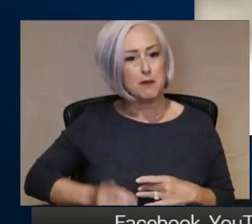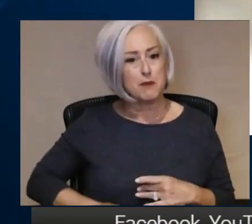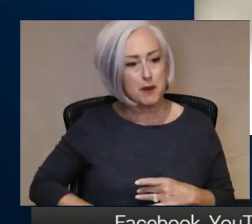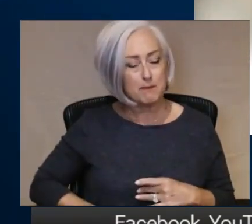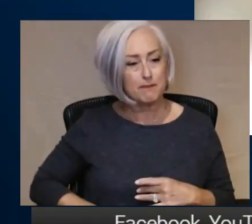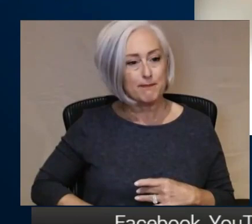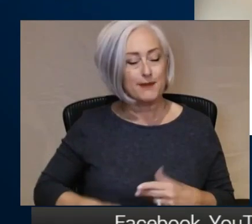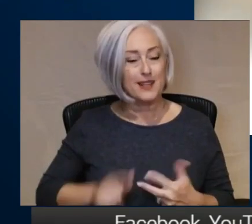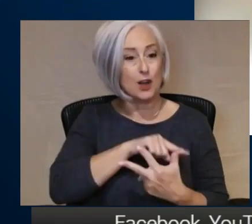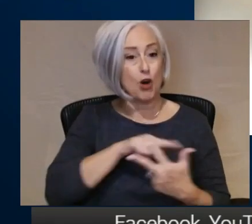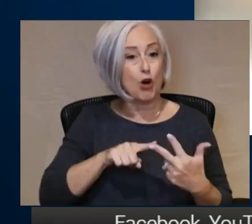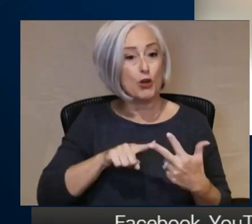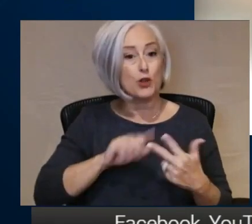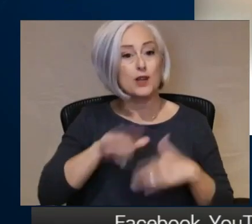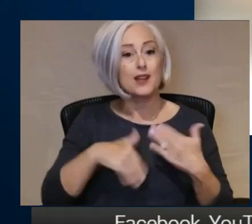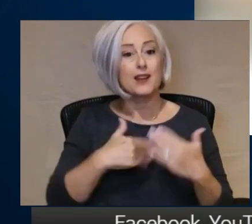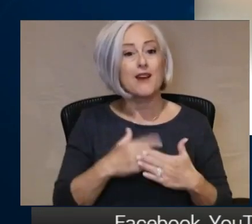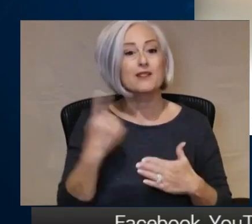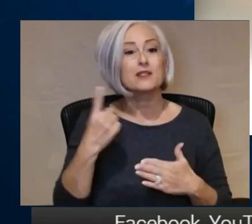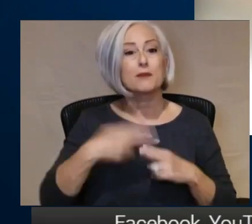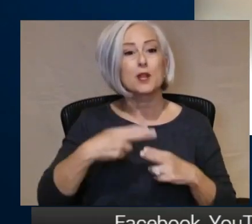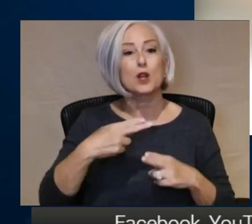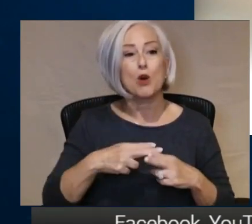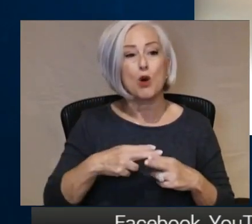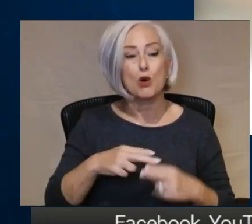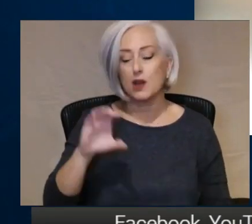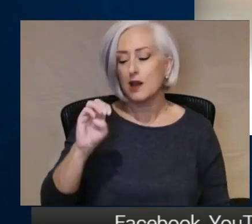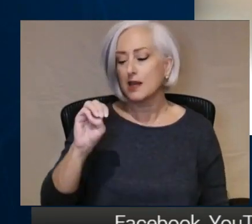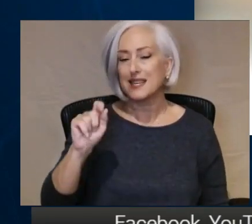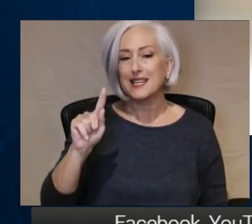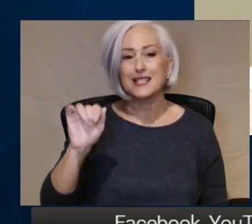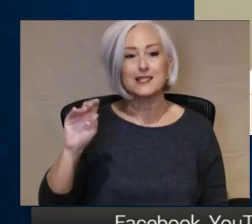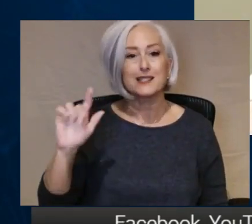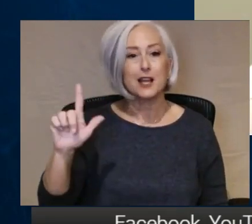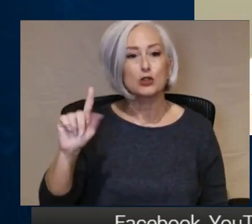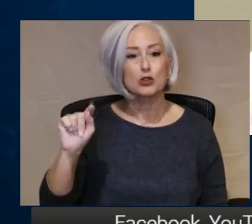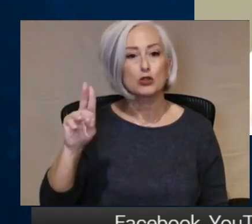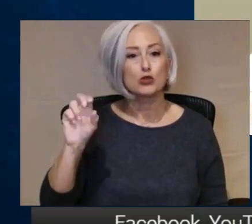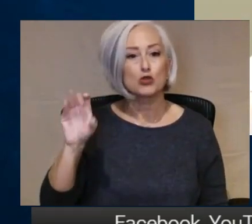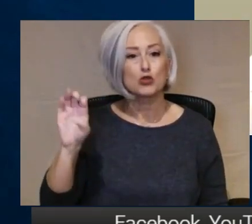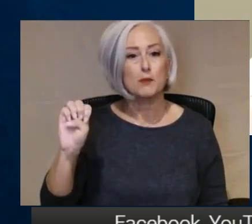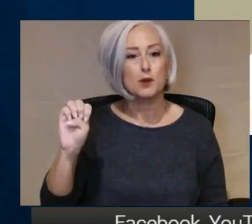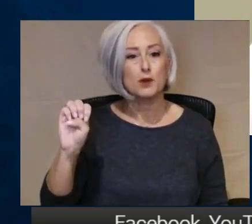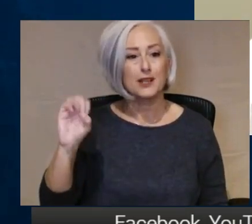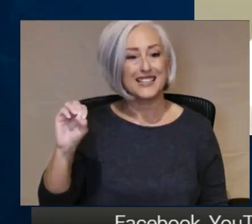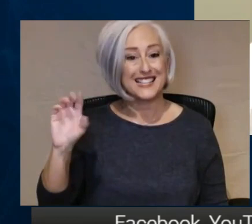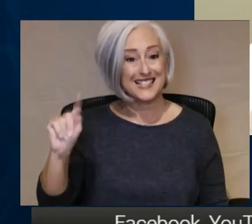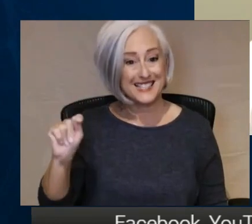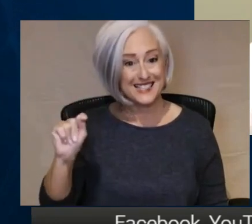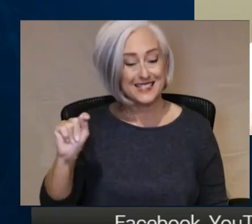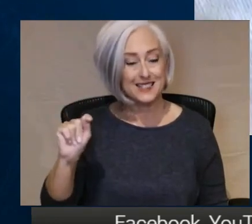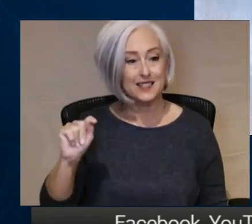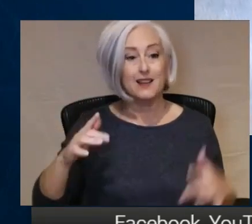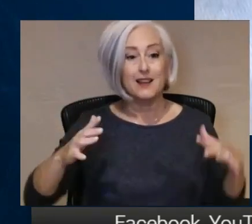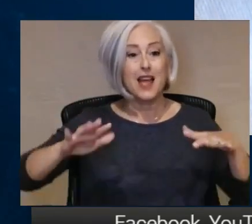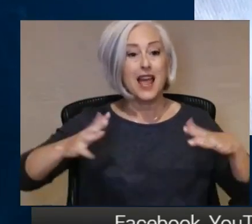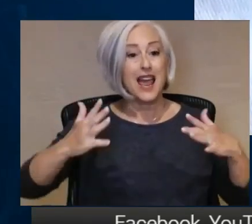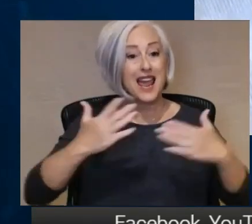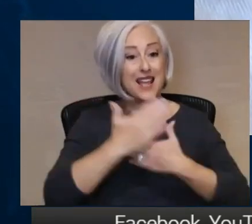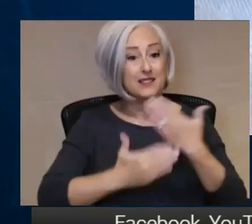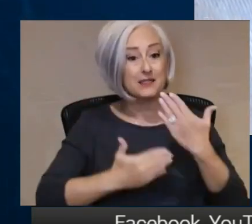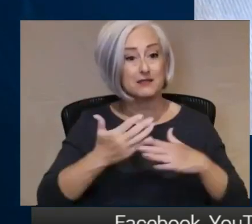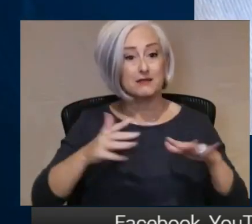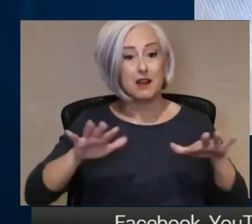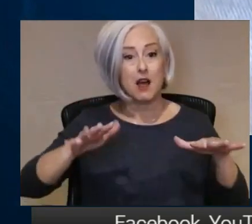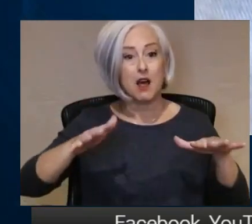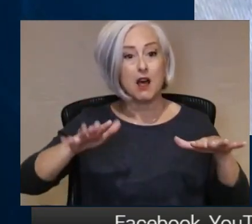called essential tremor, uncontrollable muscle movements, usually in the hands. And they are the first three patients at the University